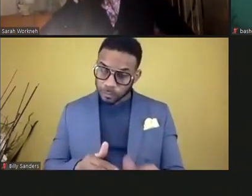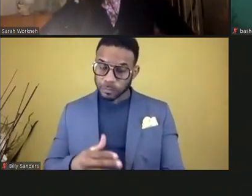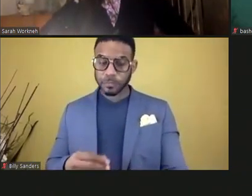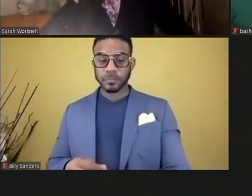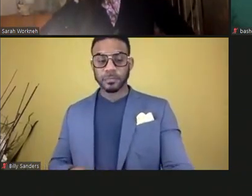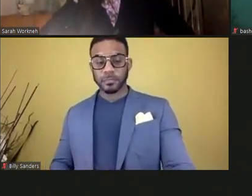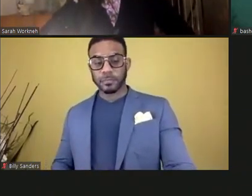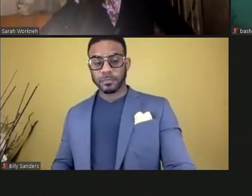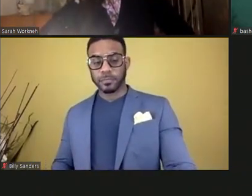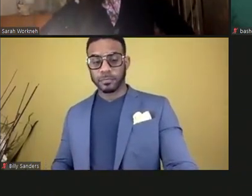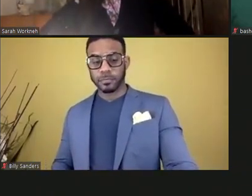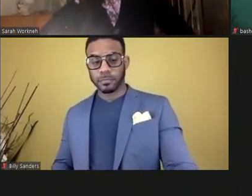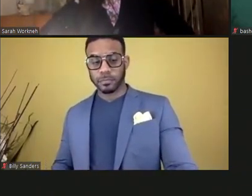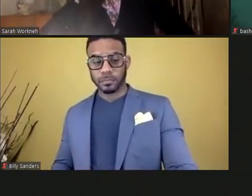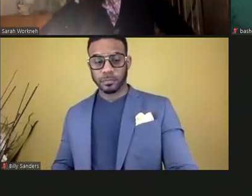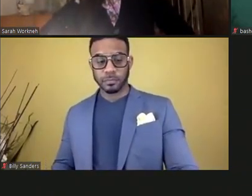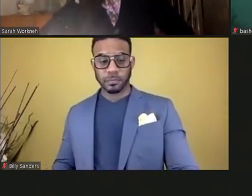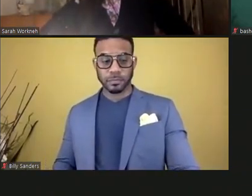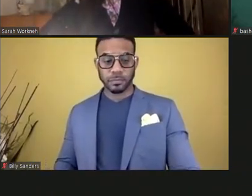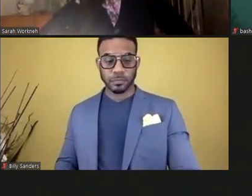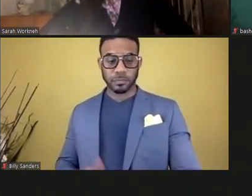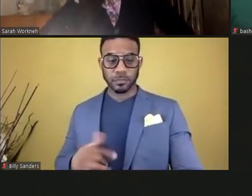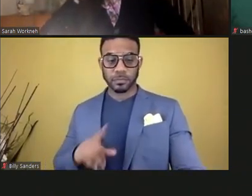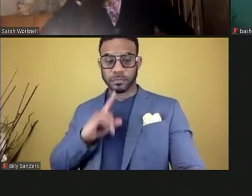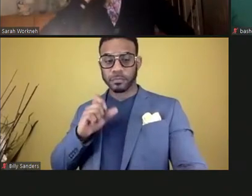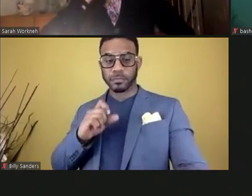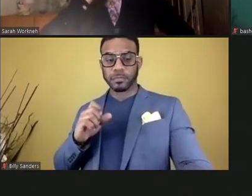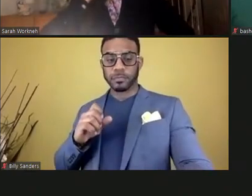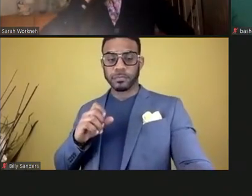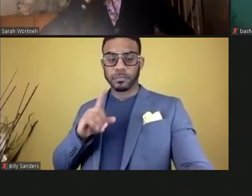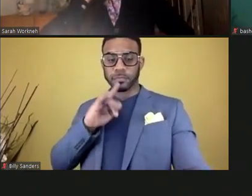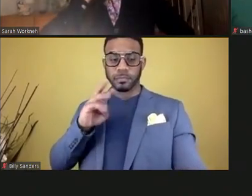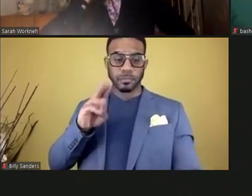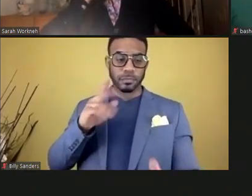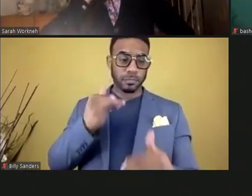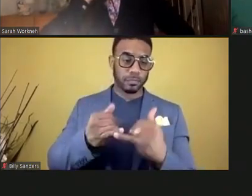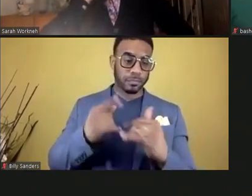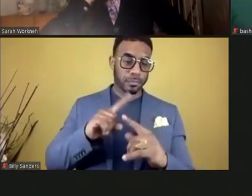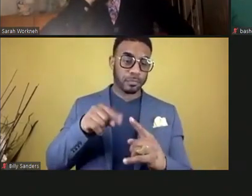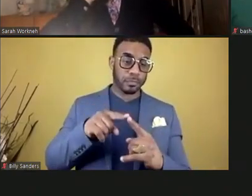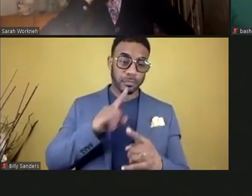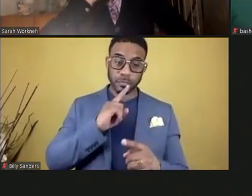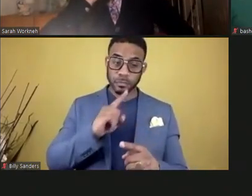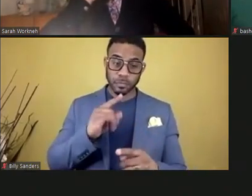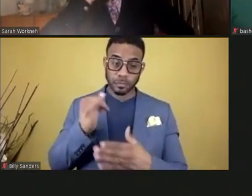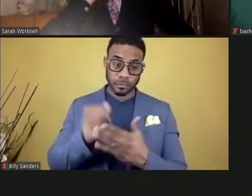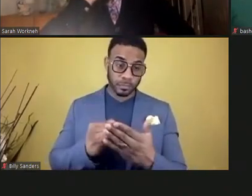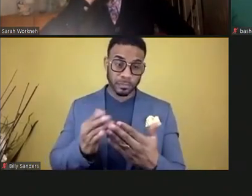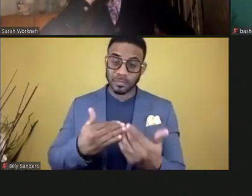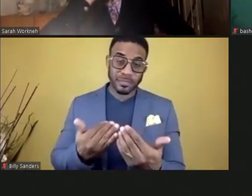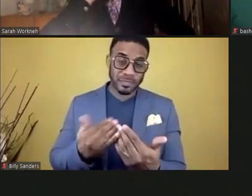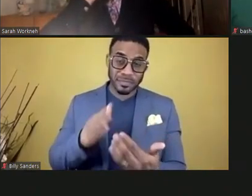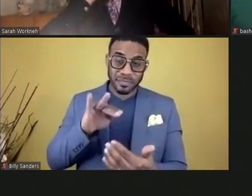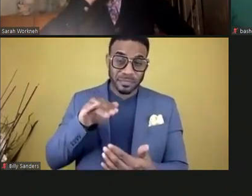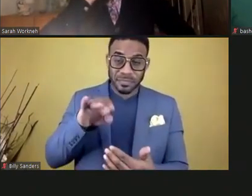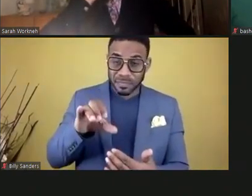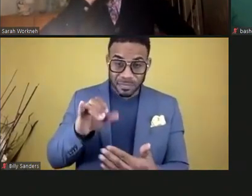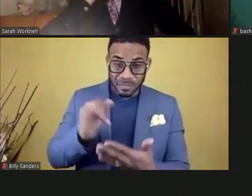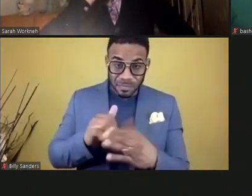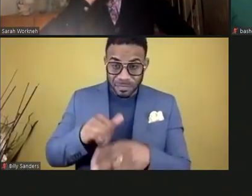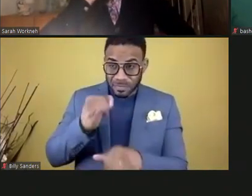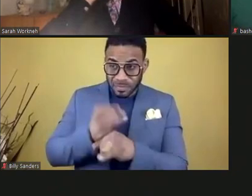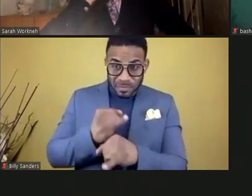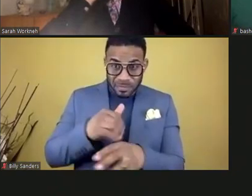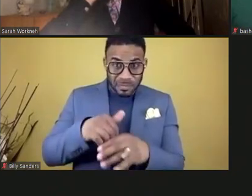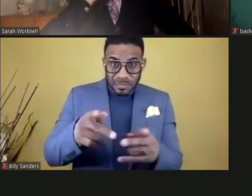I have to say that to speak to Carmen's last point about when is the artist, even a BIPOC artist in an institution,